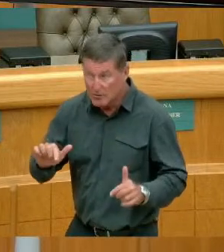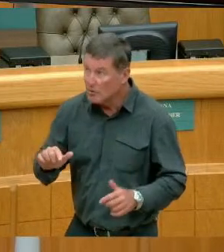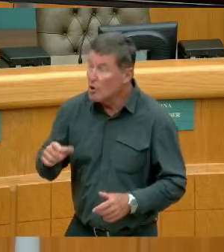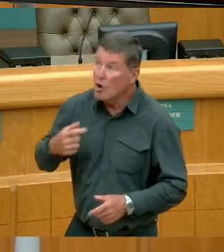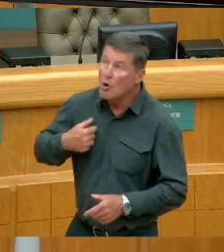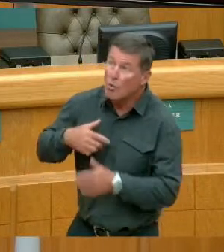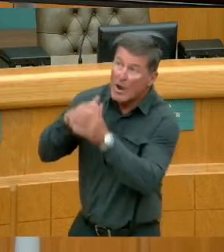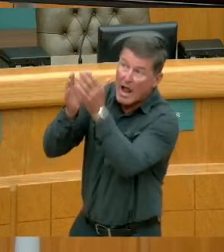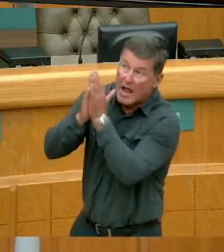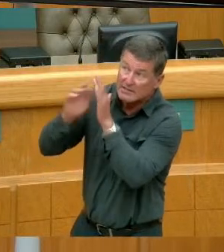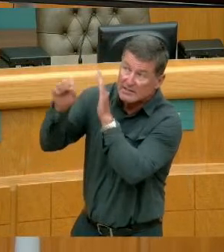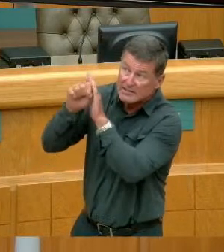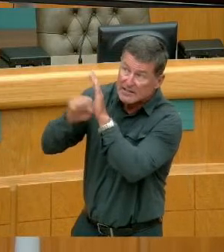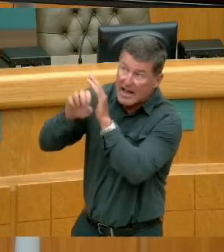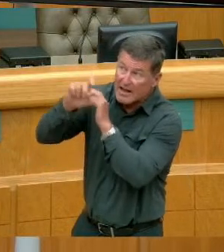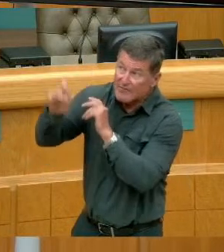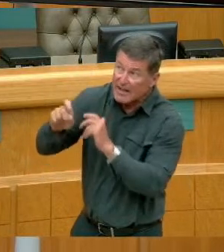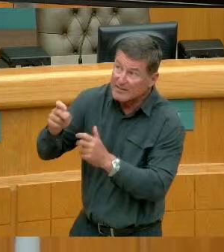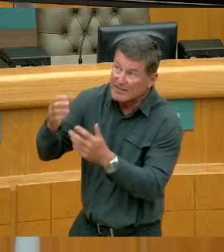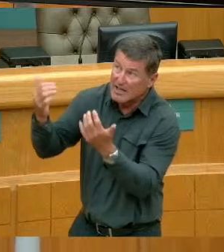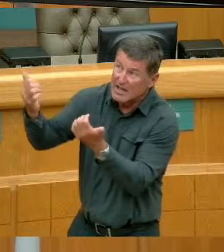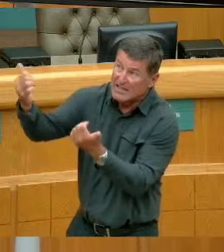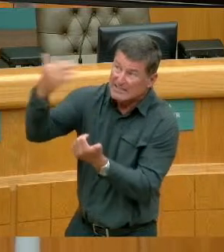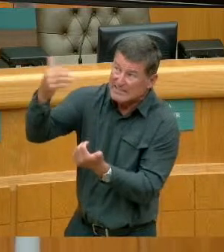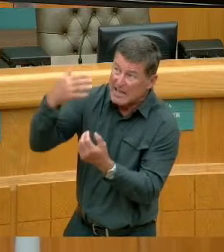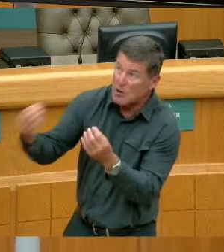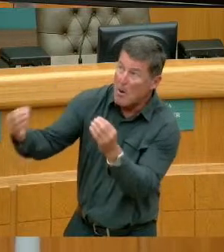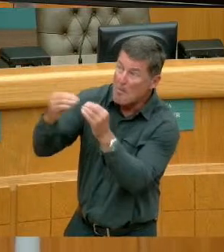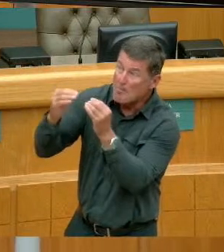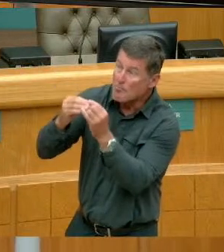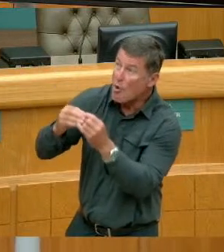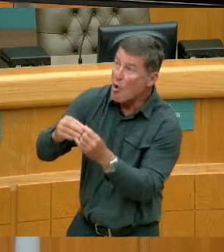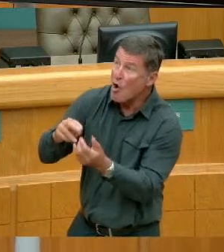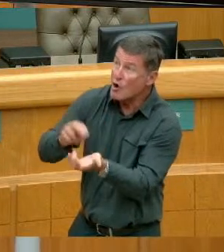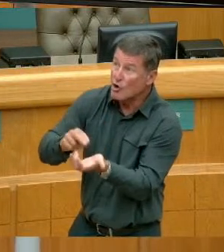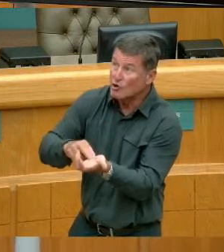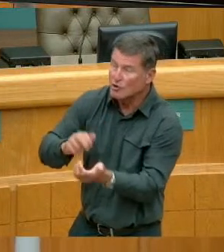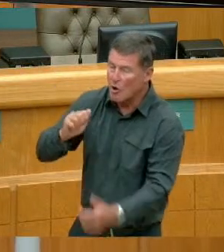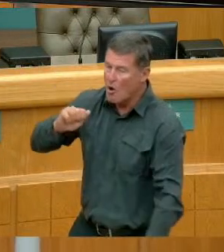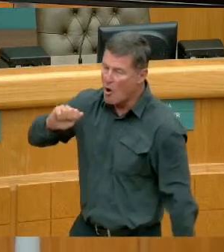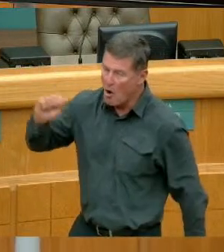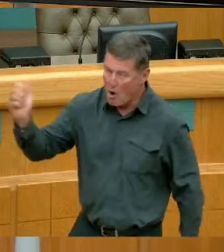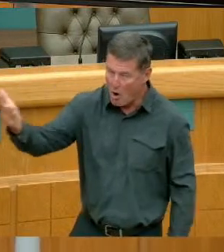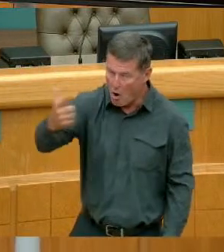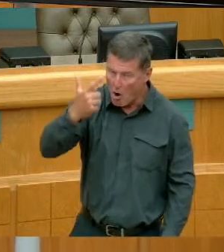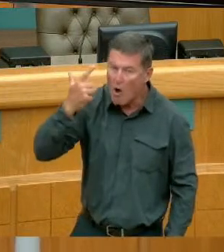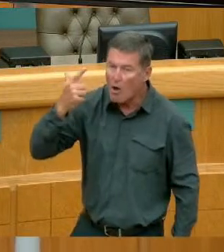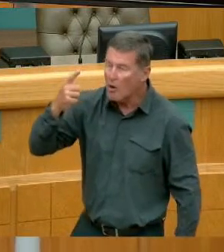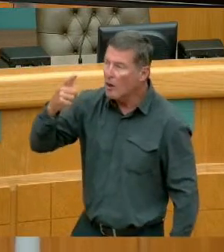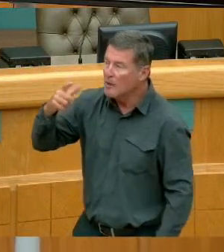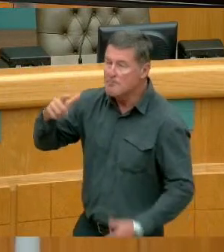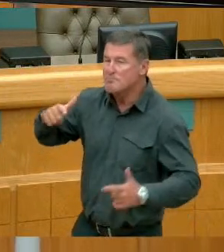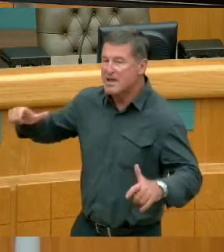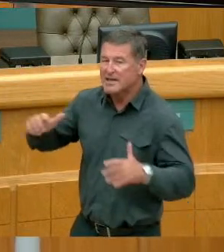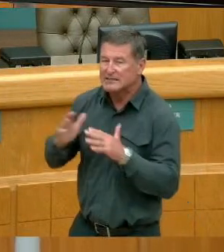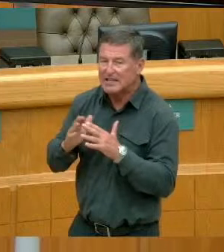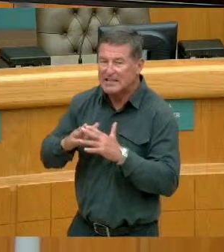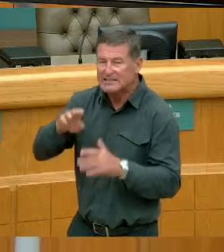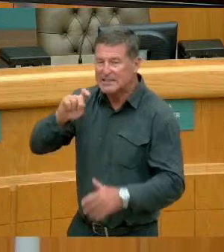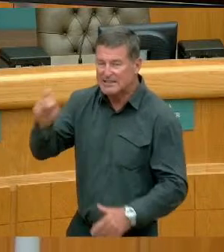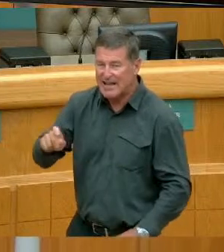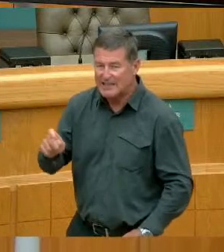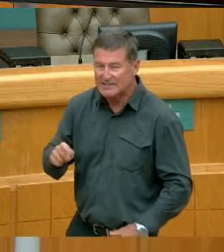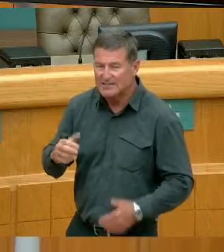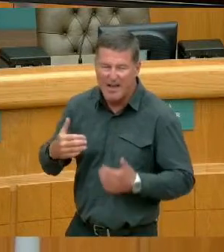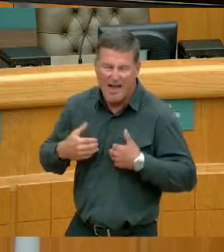put a request in from the state to get nurses. Every major city in Texas is doing that. The state has an apparatus to help out in